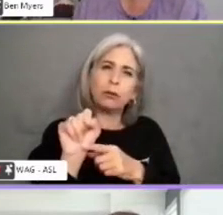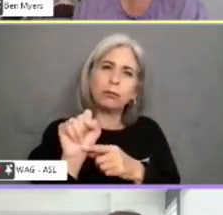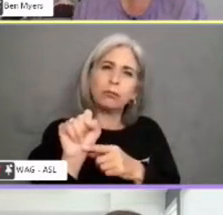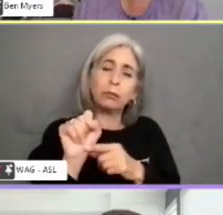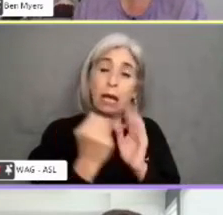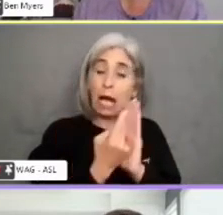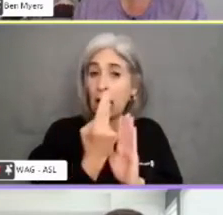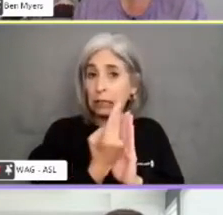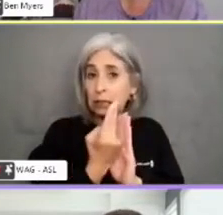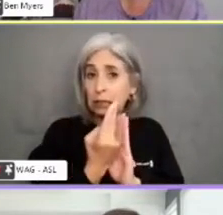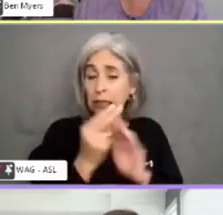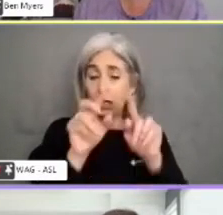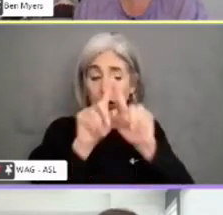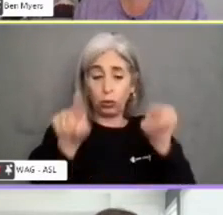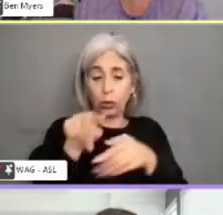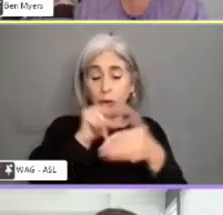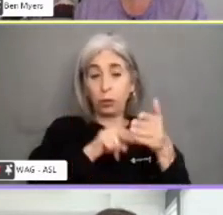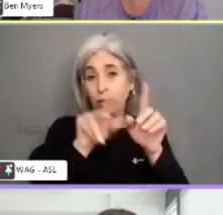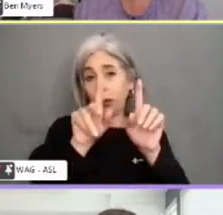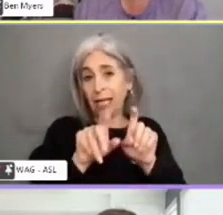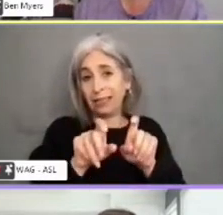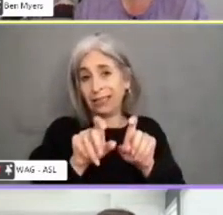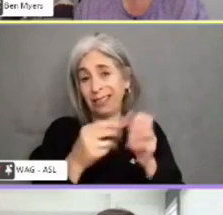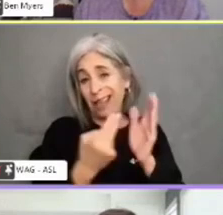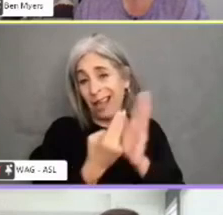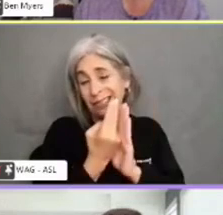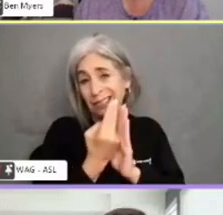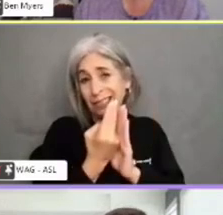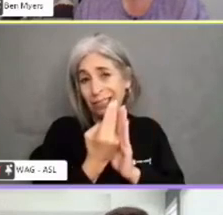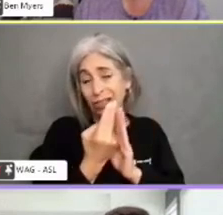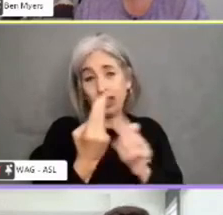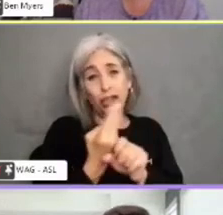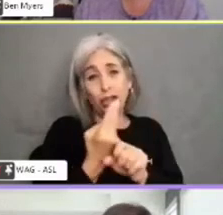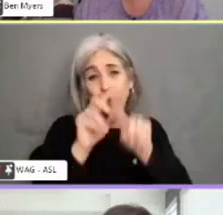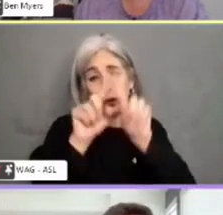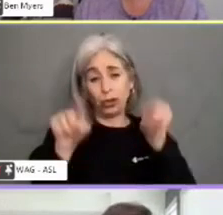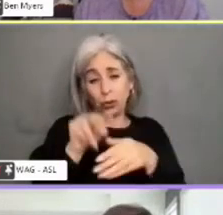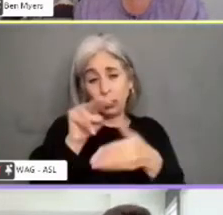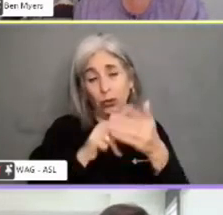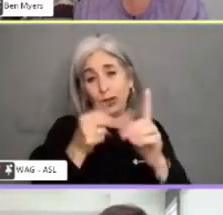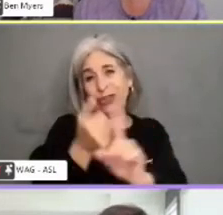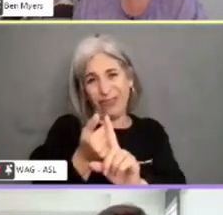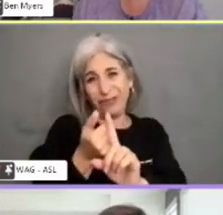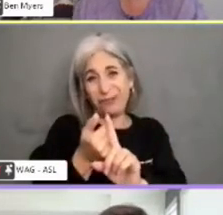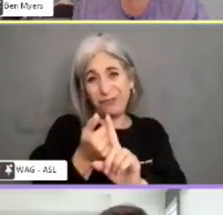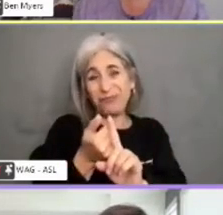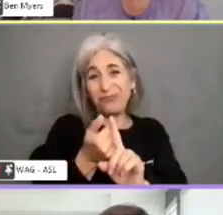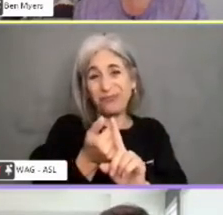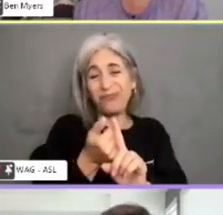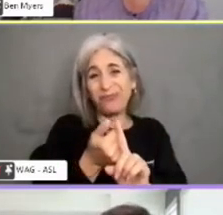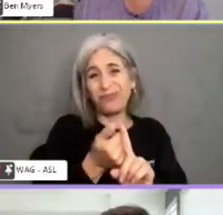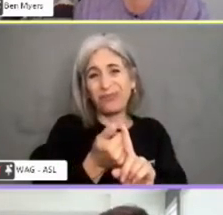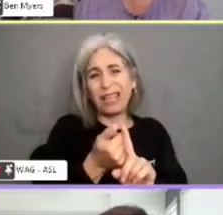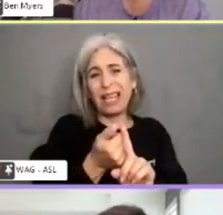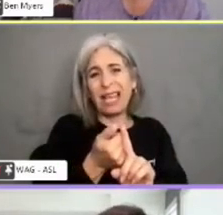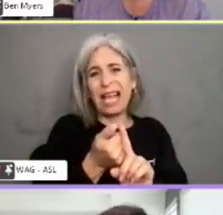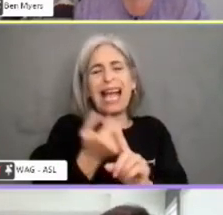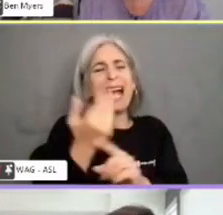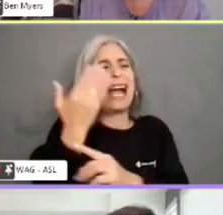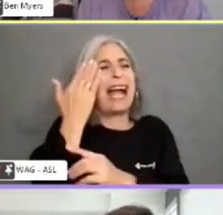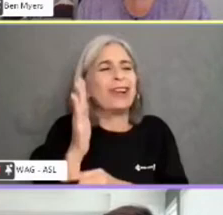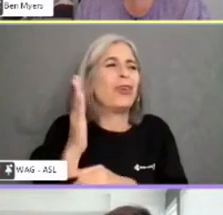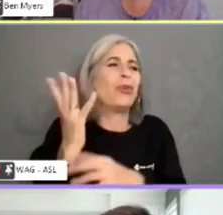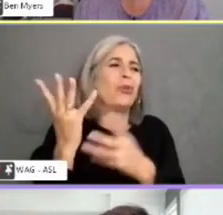with screen reader testing, I think you just have to use a screen reader yourself. I think that I don't know, there's a